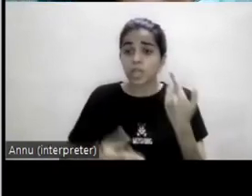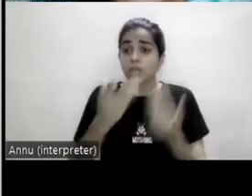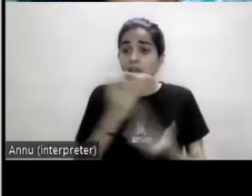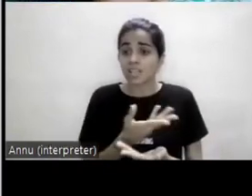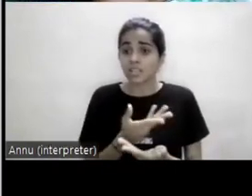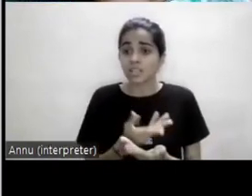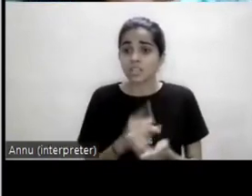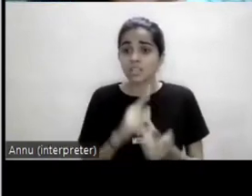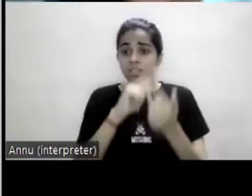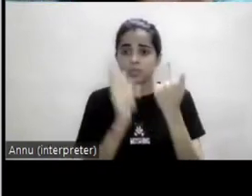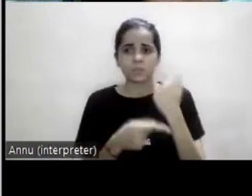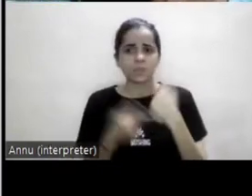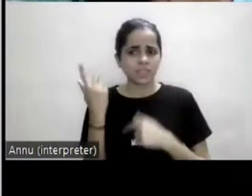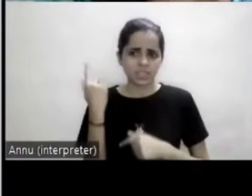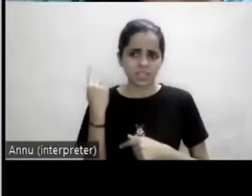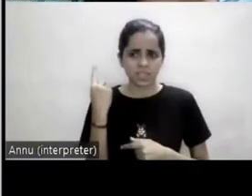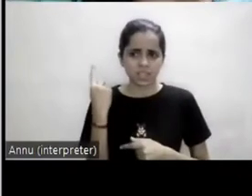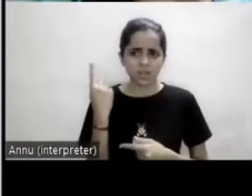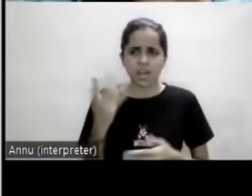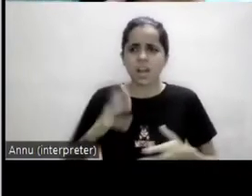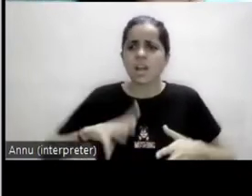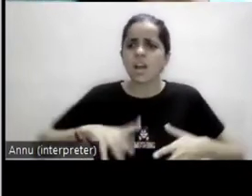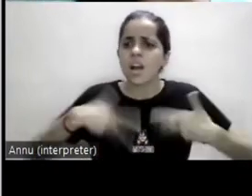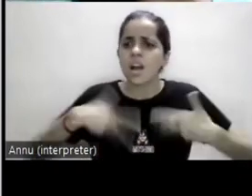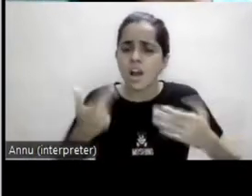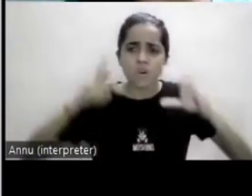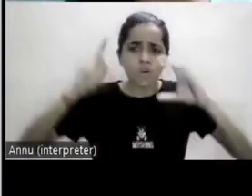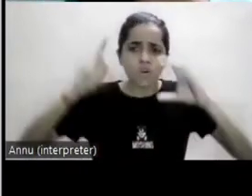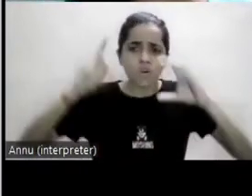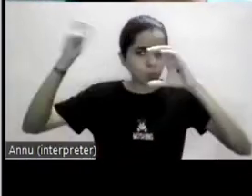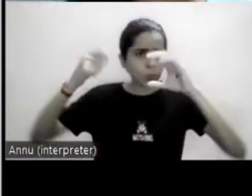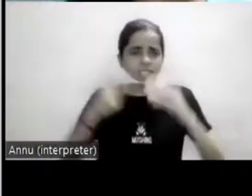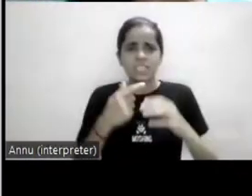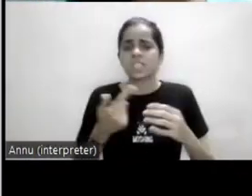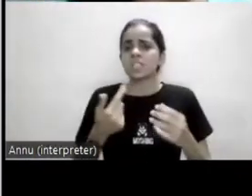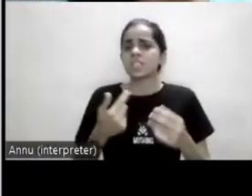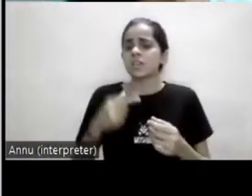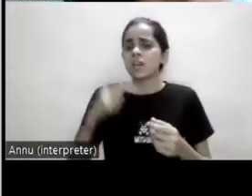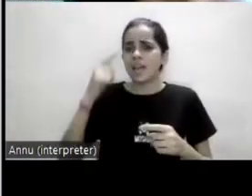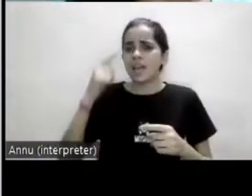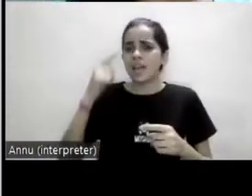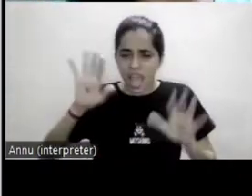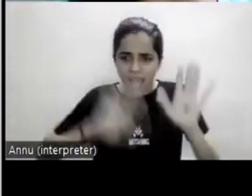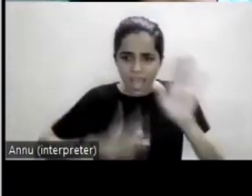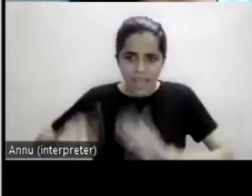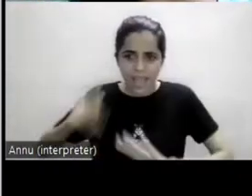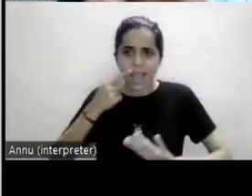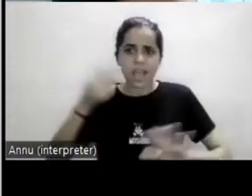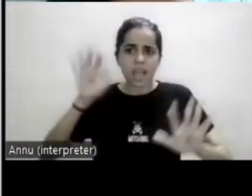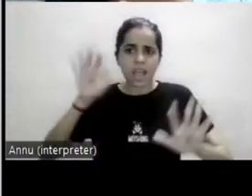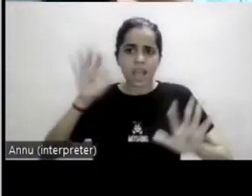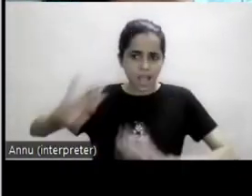know, the other day I was talking about how a film starts and how we need to look at how a film starts and how a film is